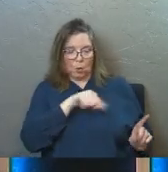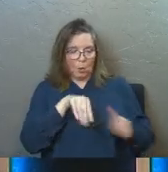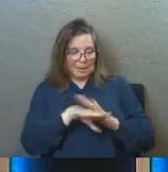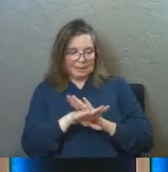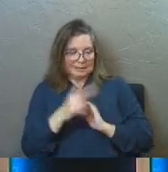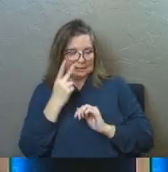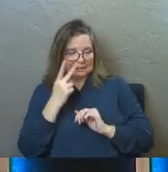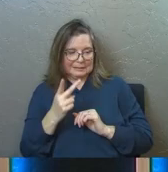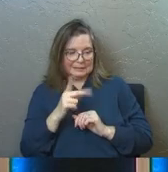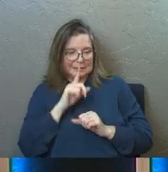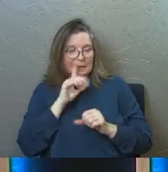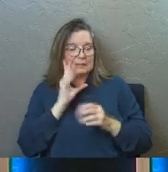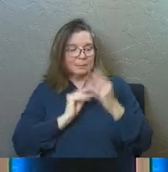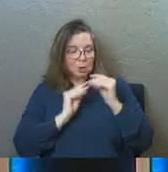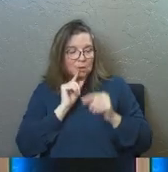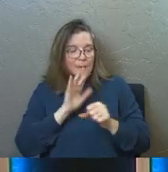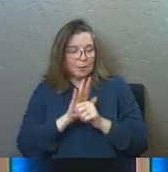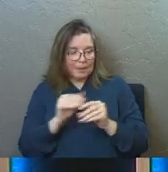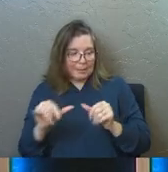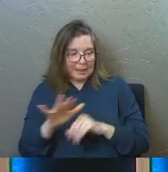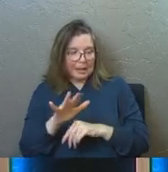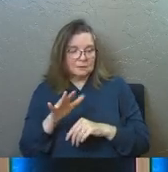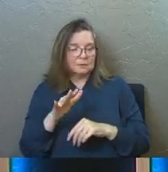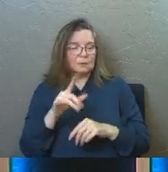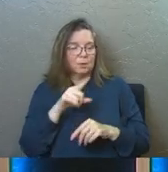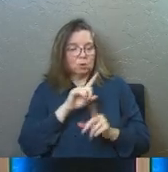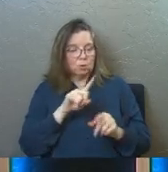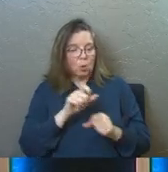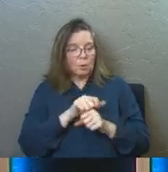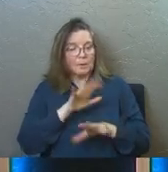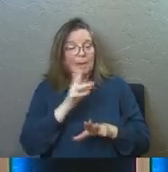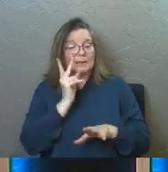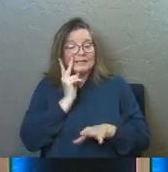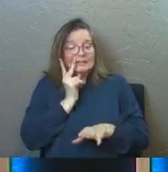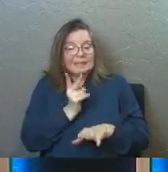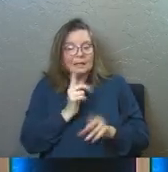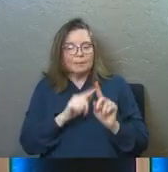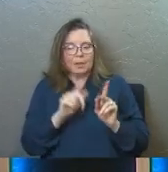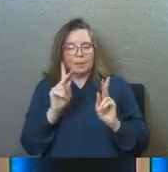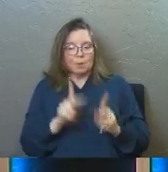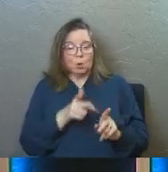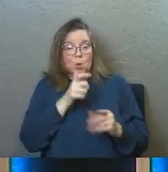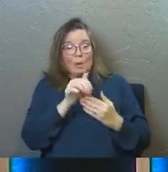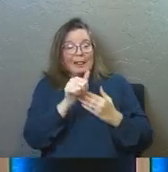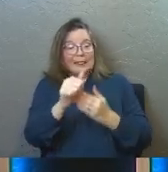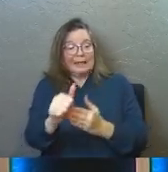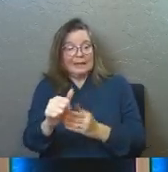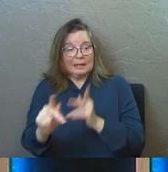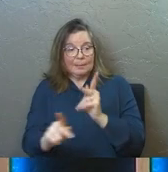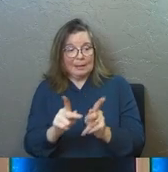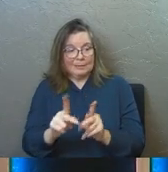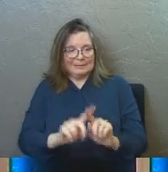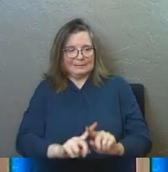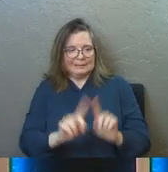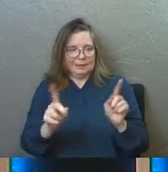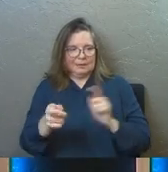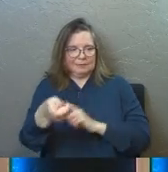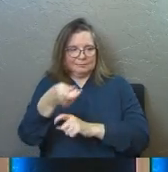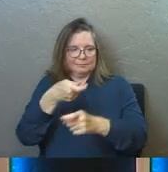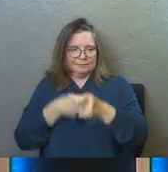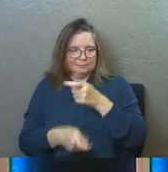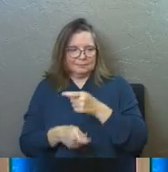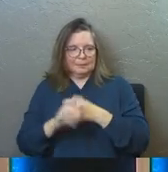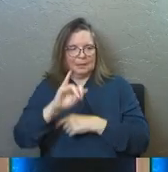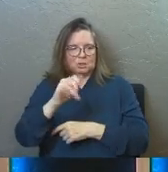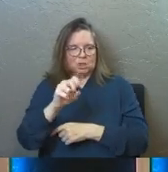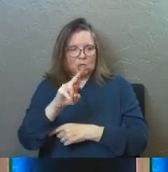the promise. You won't be able to experience the promised land to enter in. You can go to the mountain and see it, but the person who will lead our people, lead my people into the